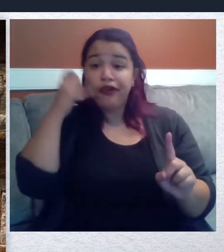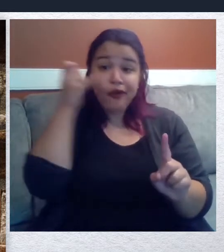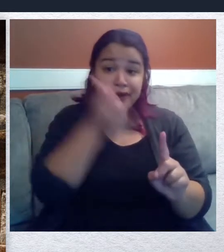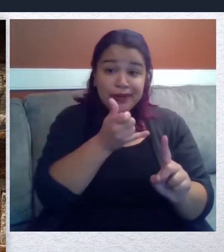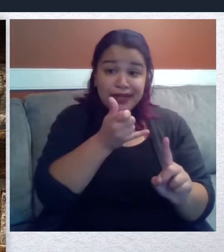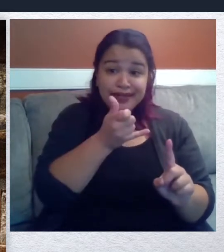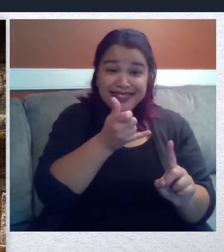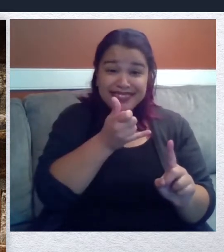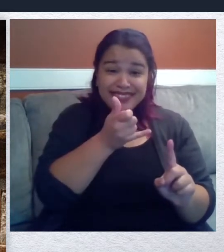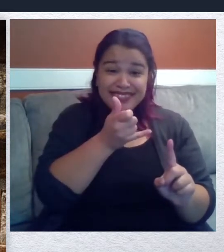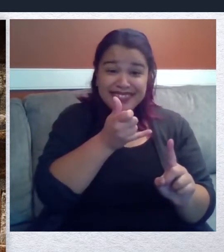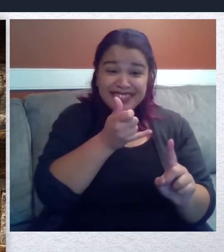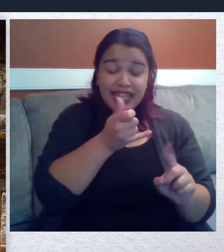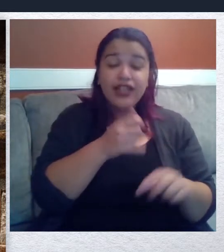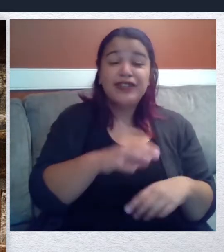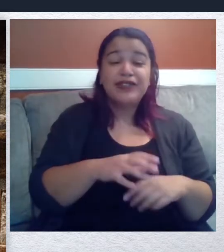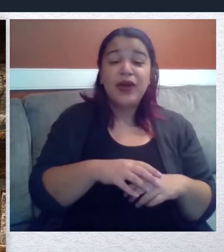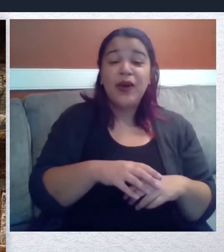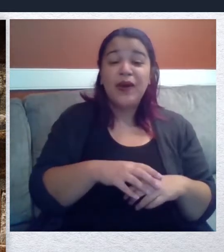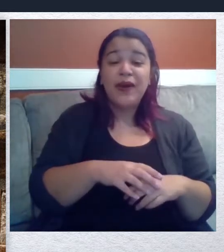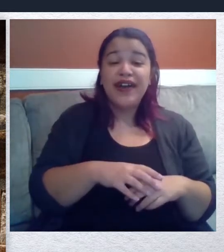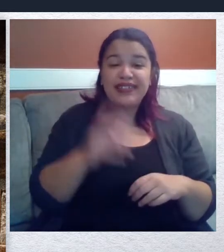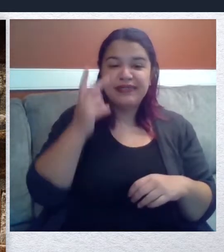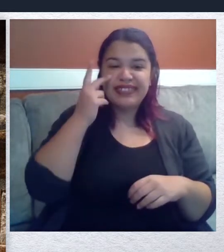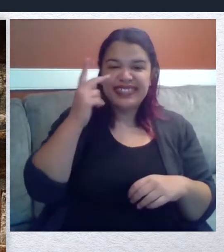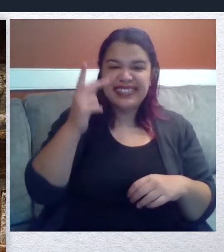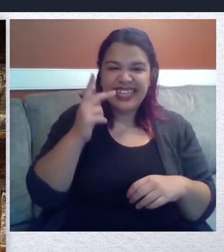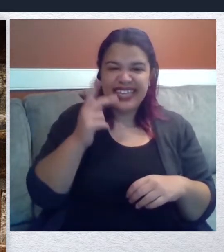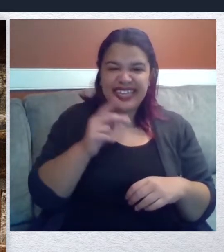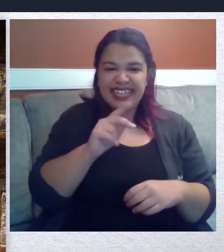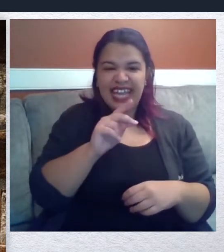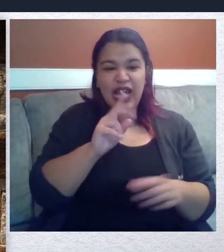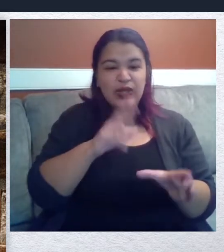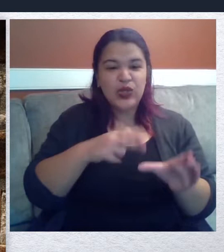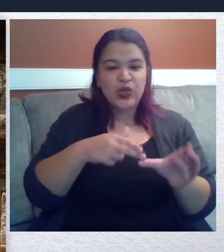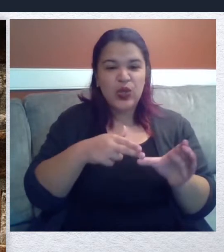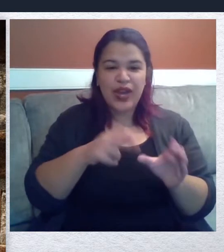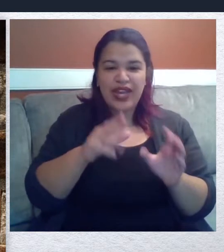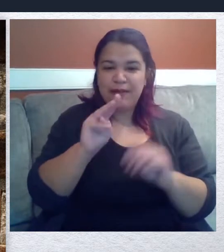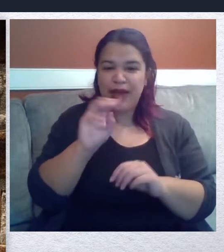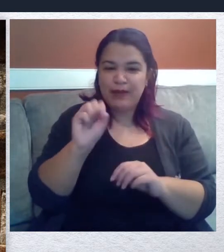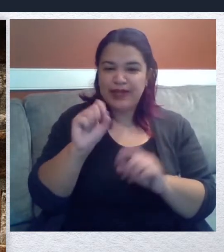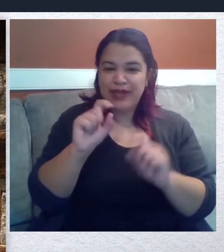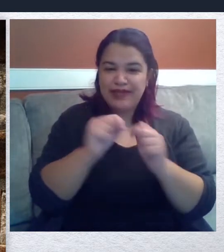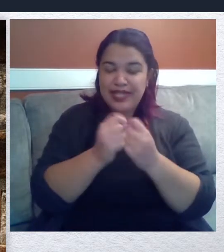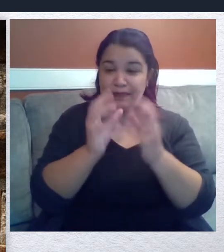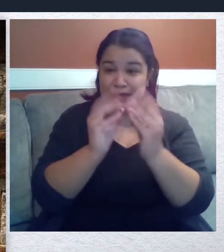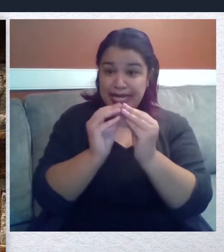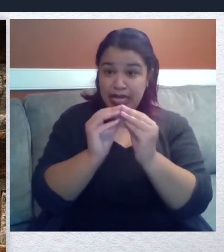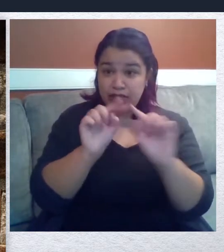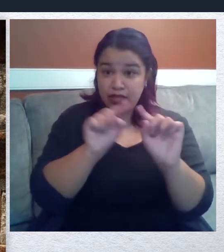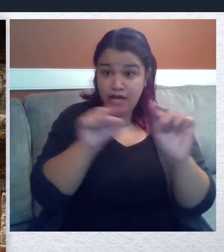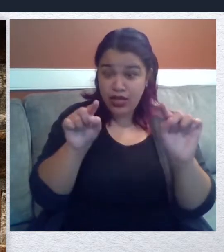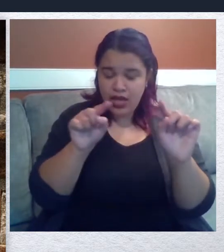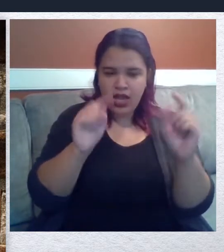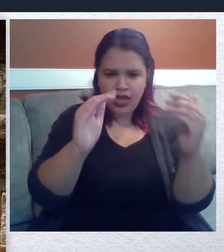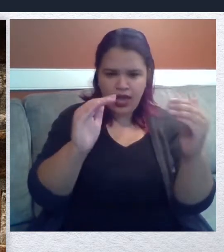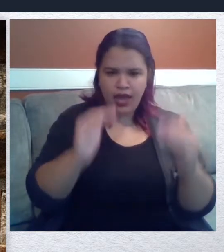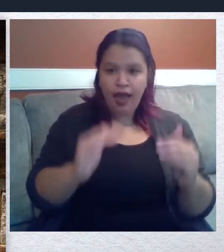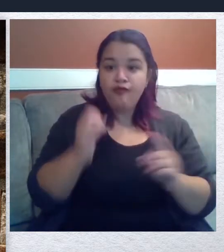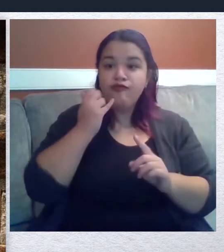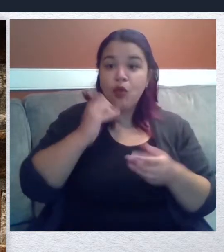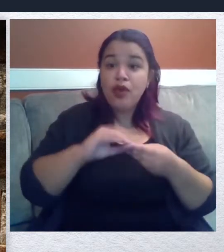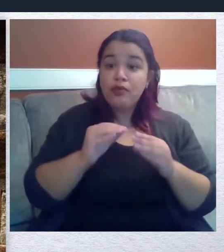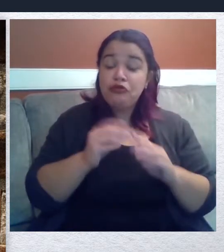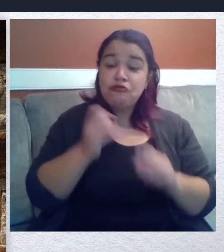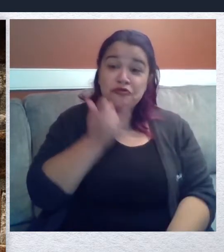ID, is on the invitation. Or when you are joining the meeting, you can access it by clicking the